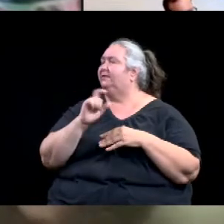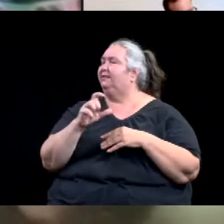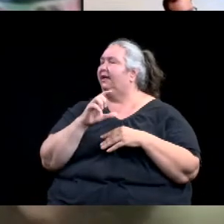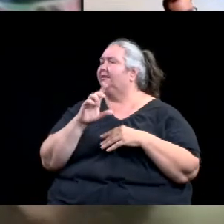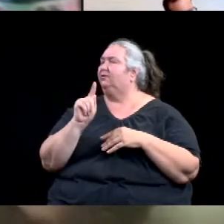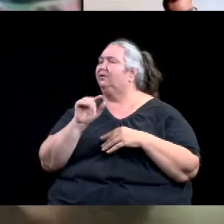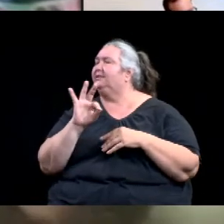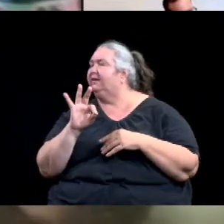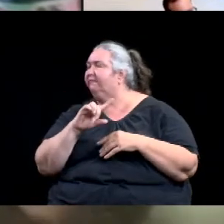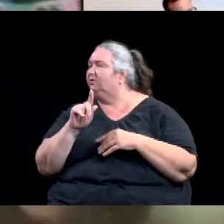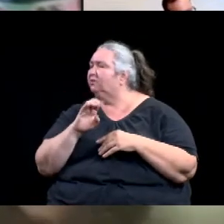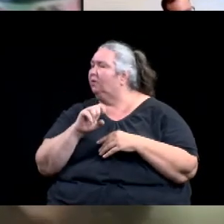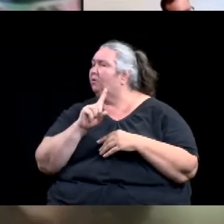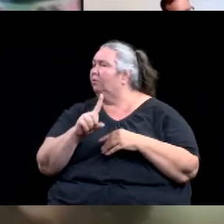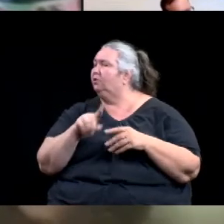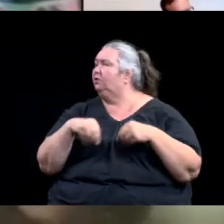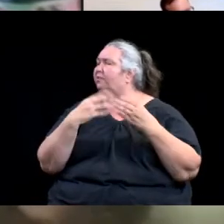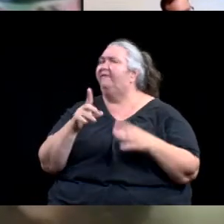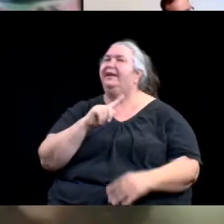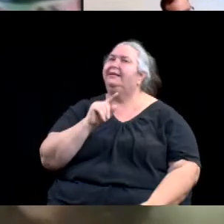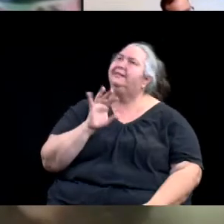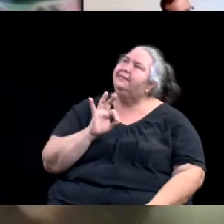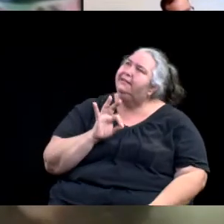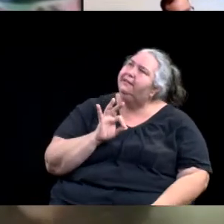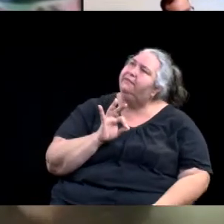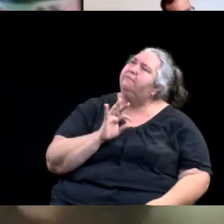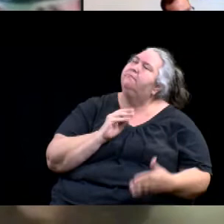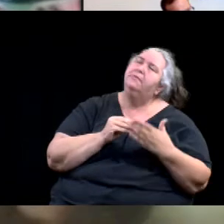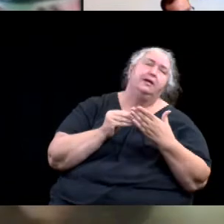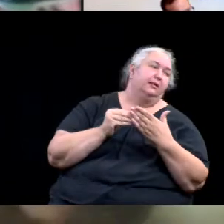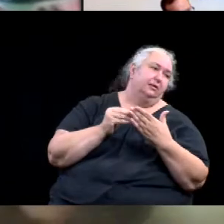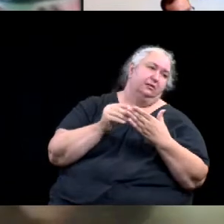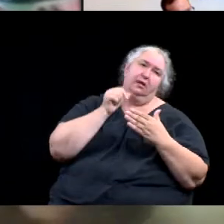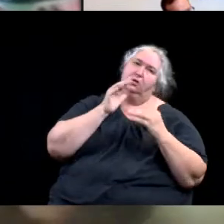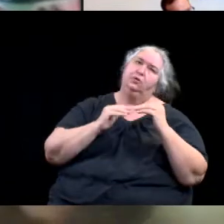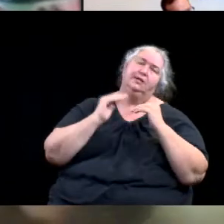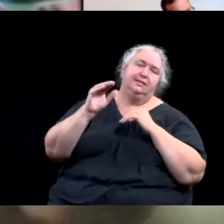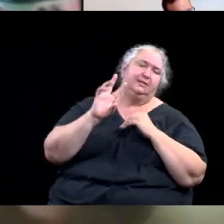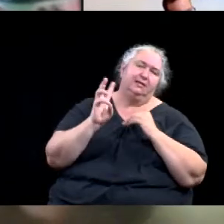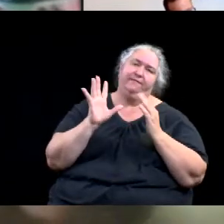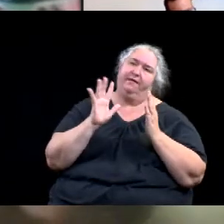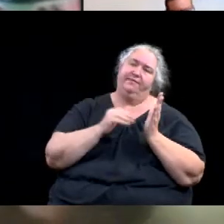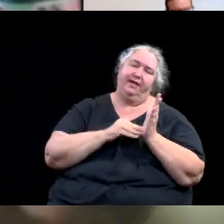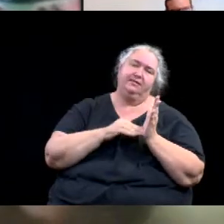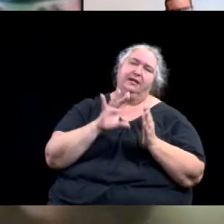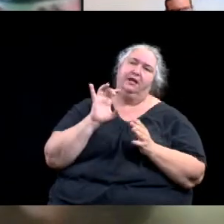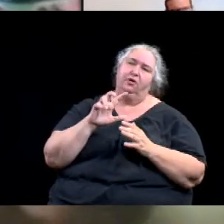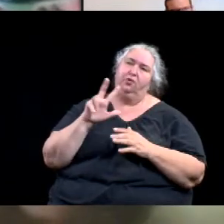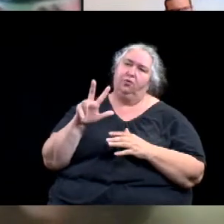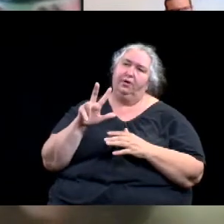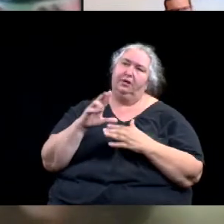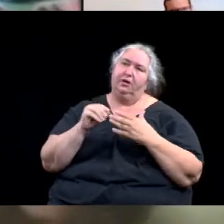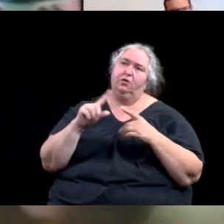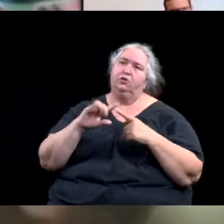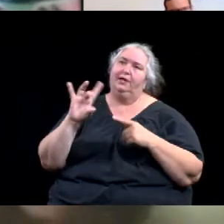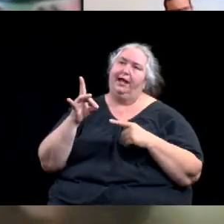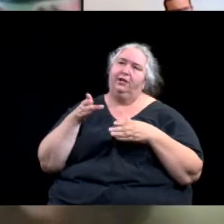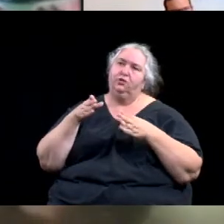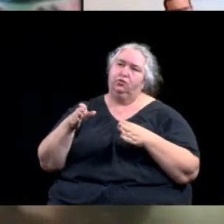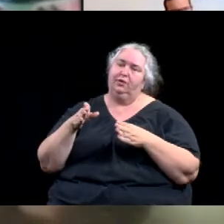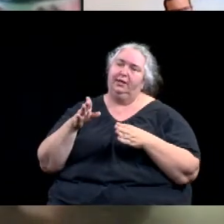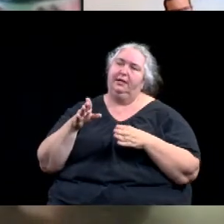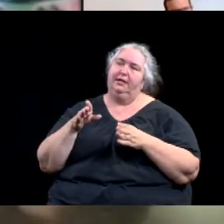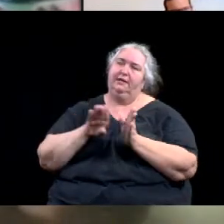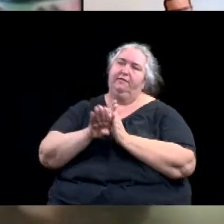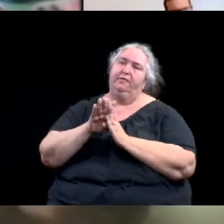$65,803 to 8th Street Development LLC to assist with public improvements, enhanced infrastructure and environmental remediation